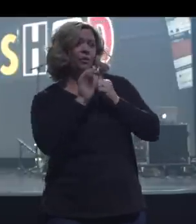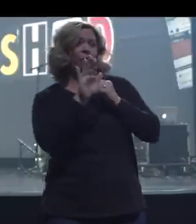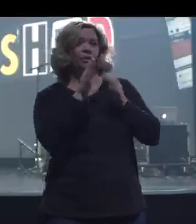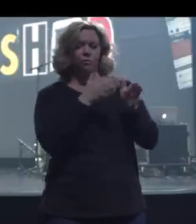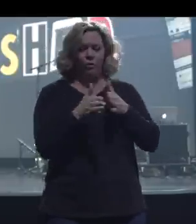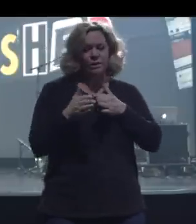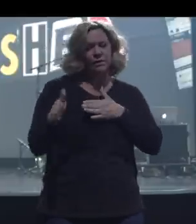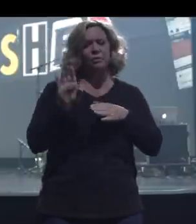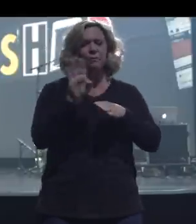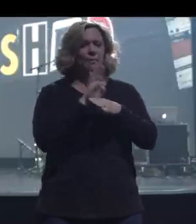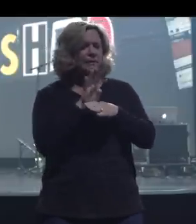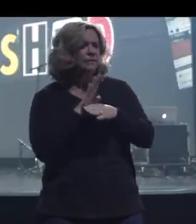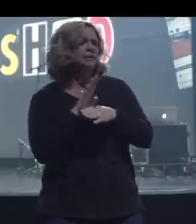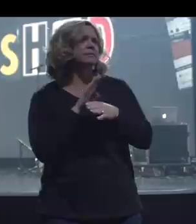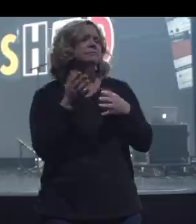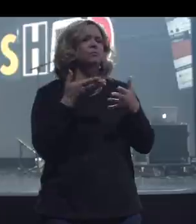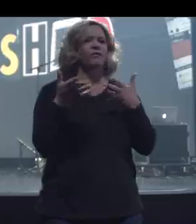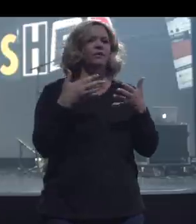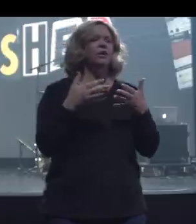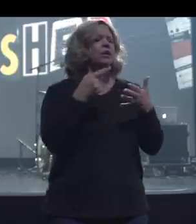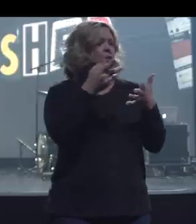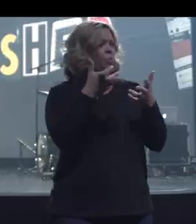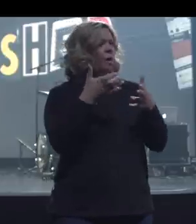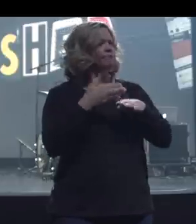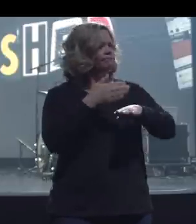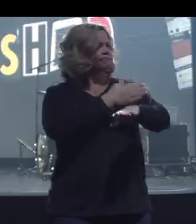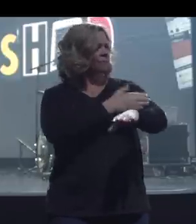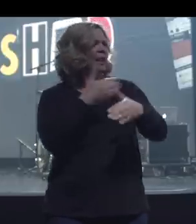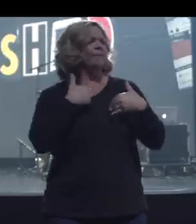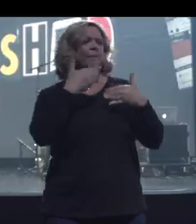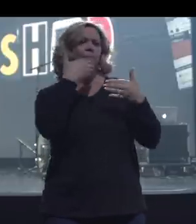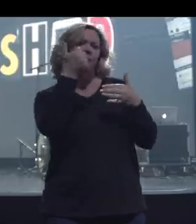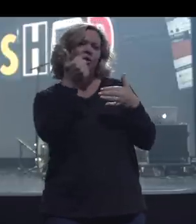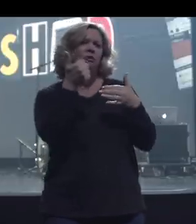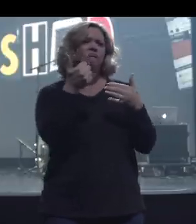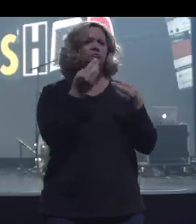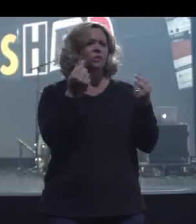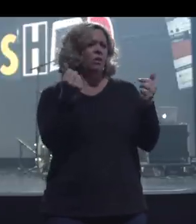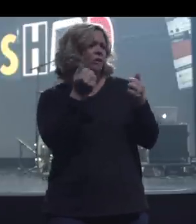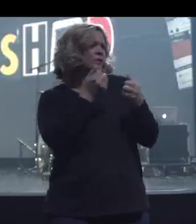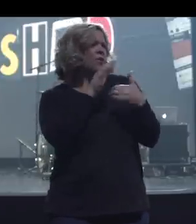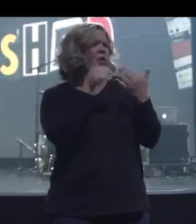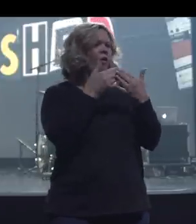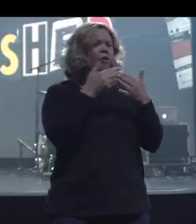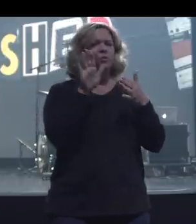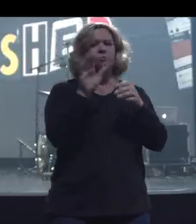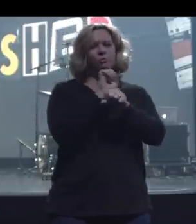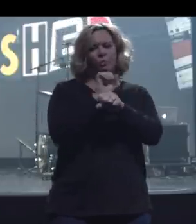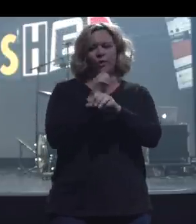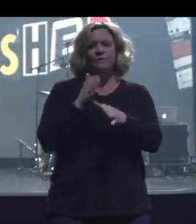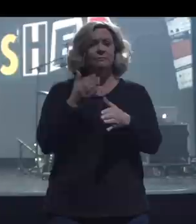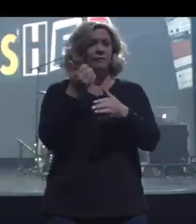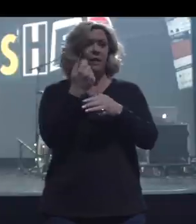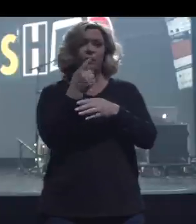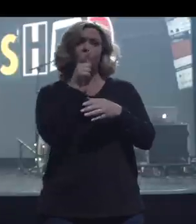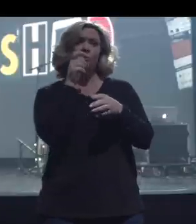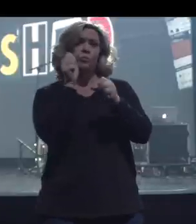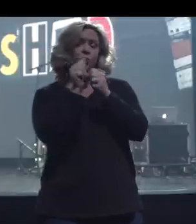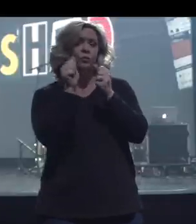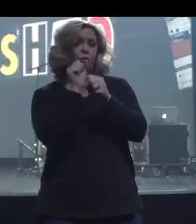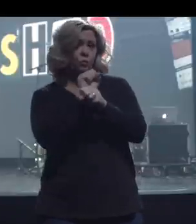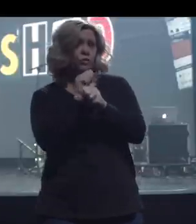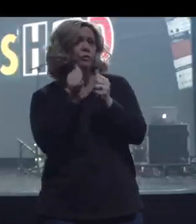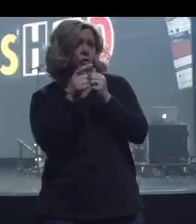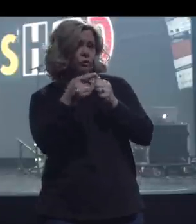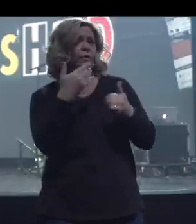organization or your business today and really want to make it better and drive better results, and that benefits all your employees or everyone that you work around.